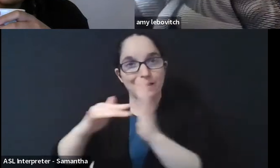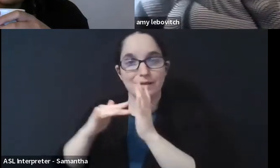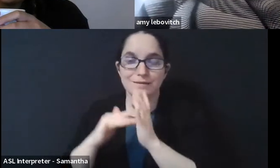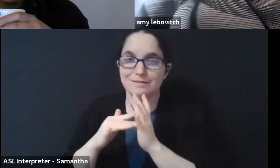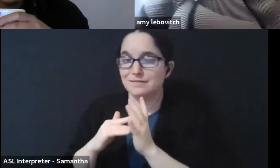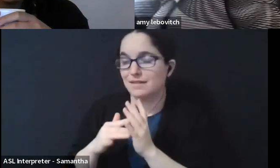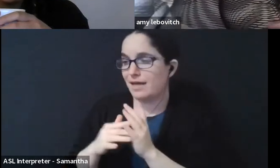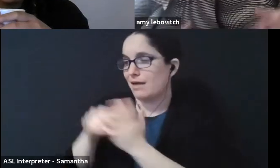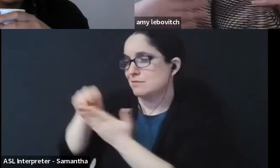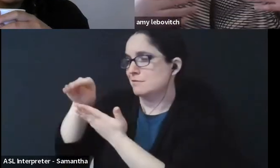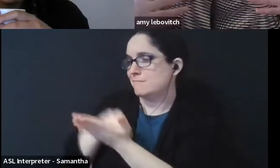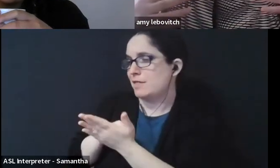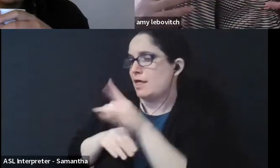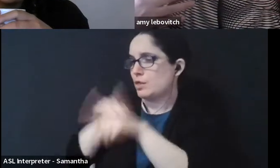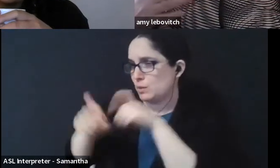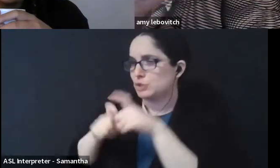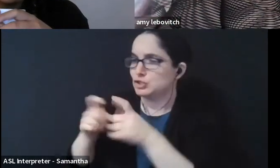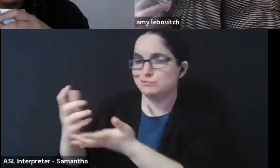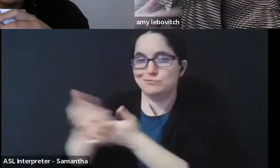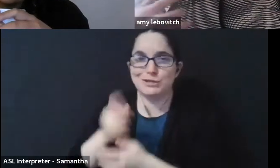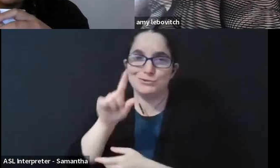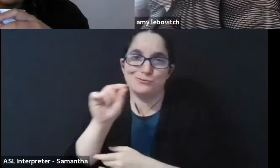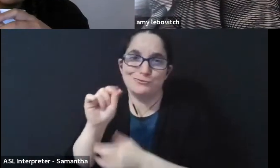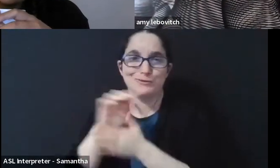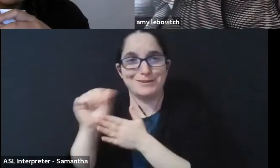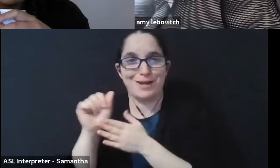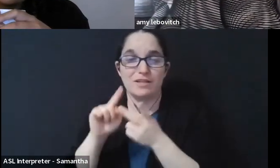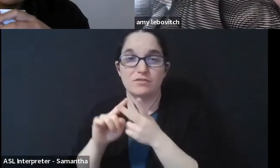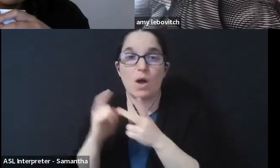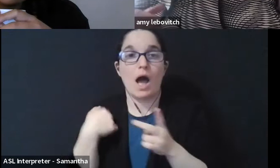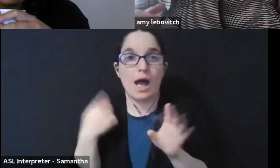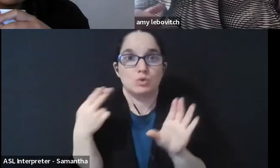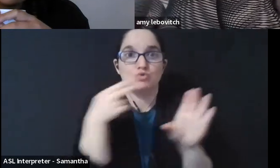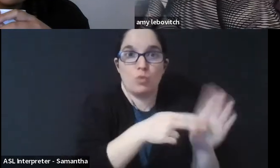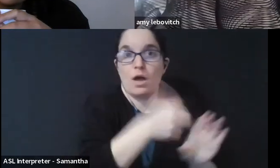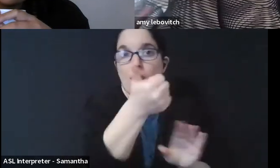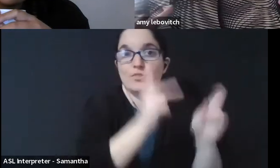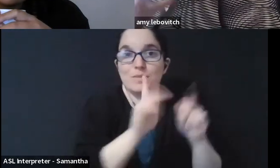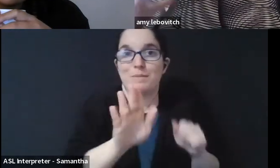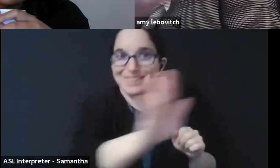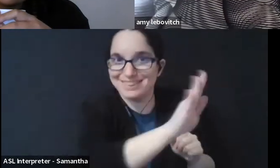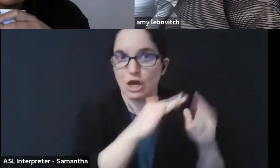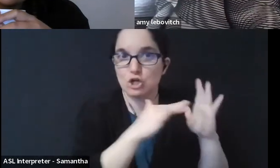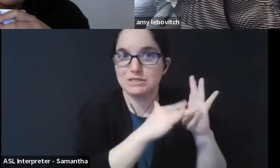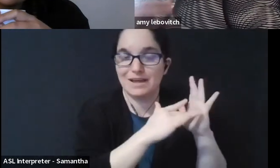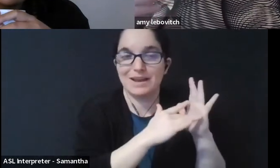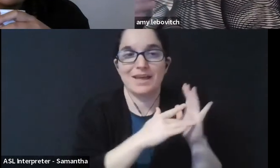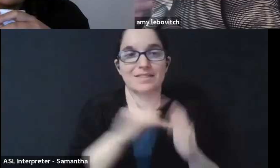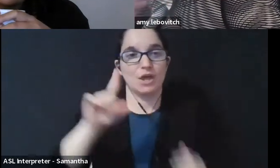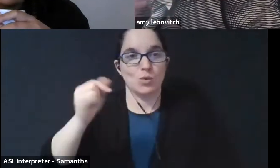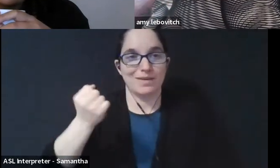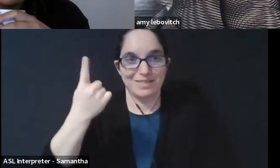know, or a gift card, and participated in other people's studies. And then I meet Shawna, like